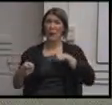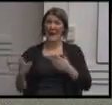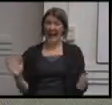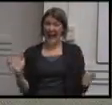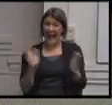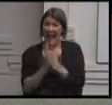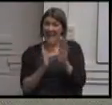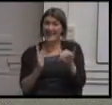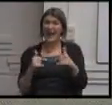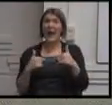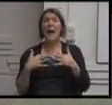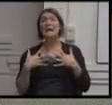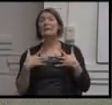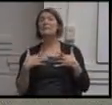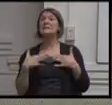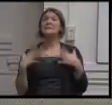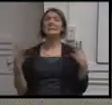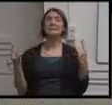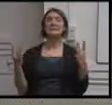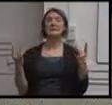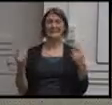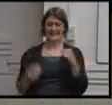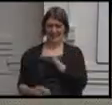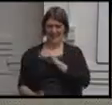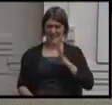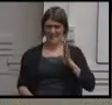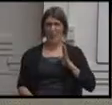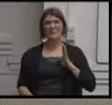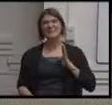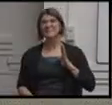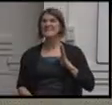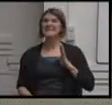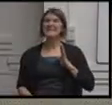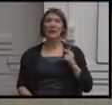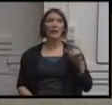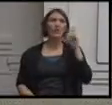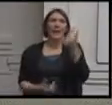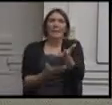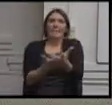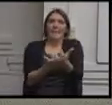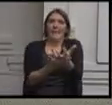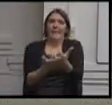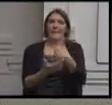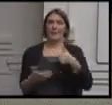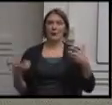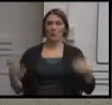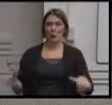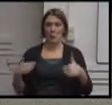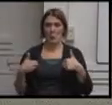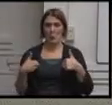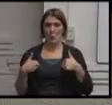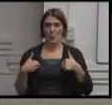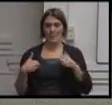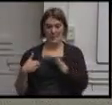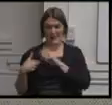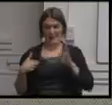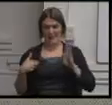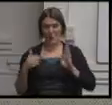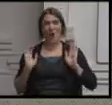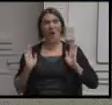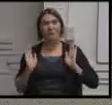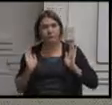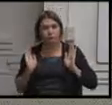I just don't want us to be in the position of basically begging for money. I don't think that's what the select